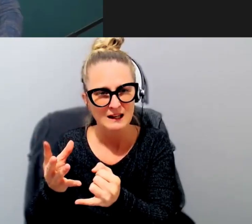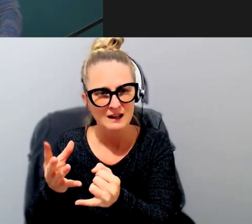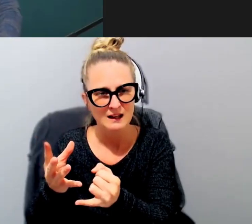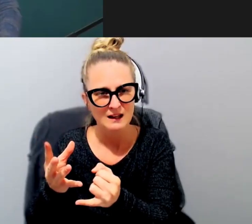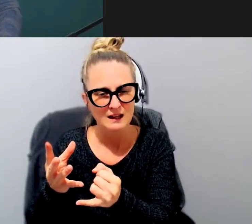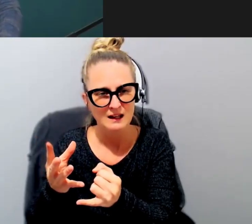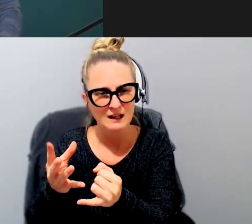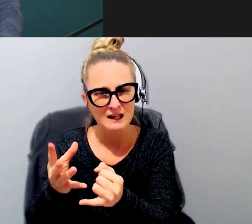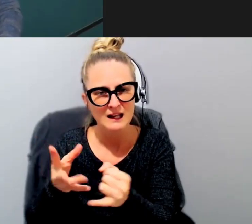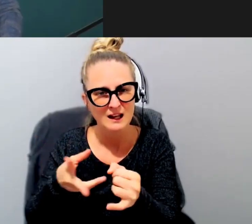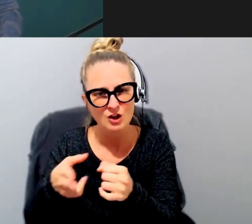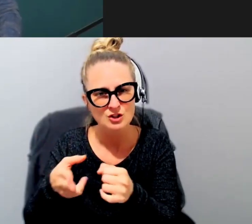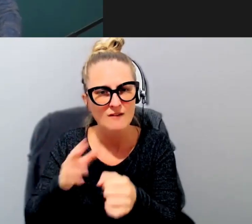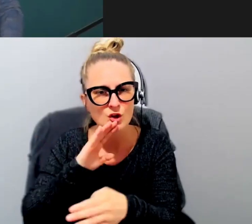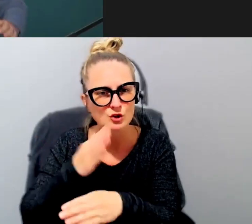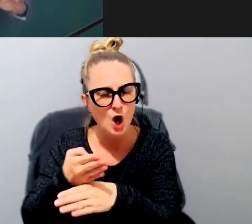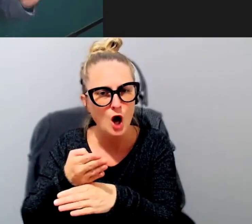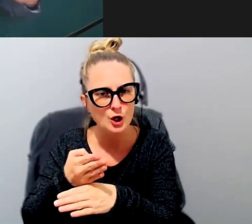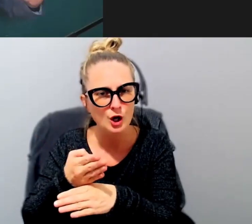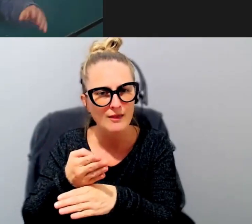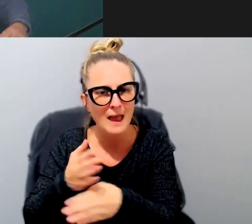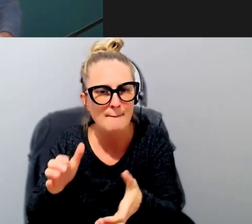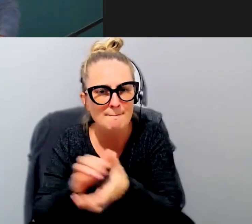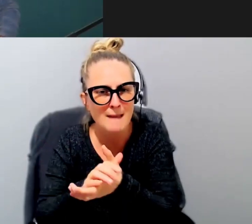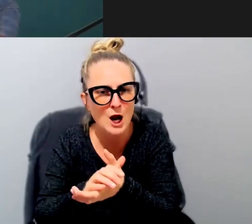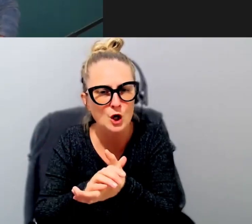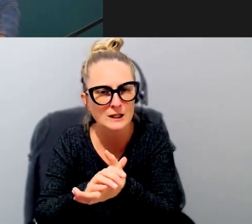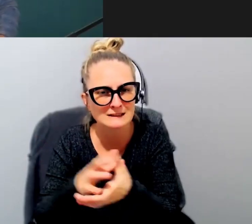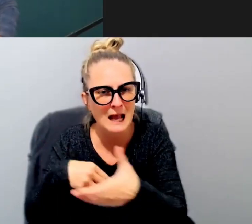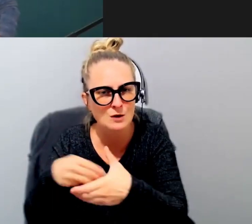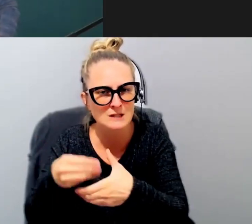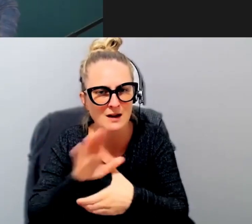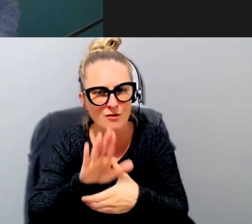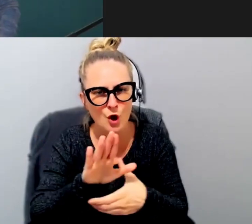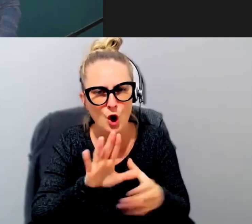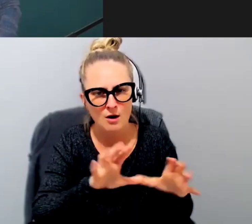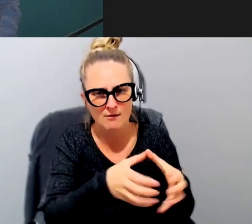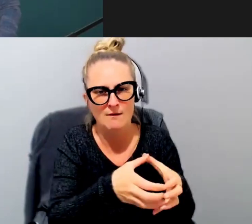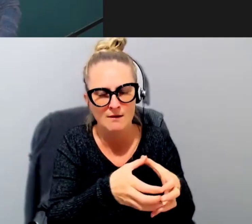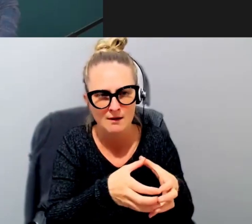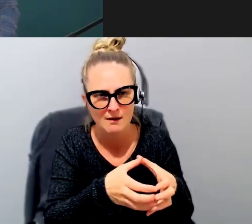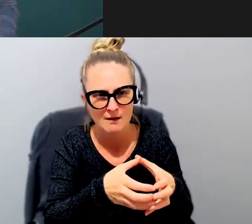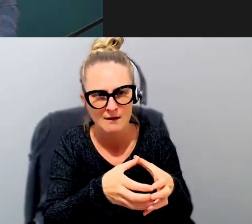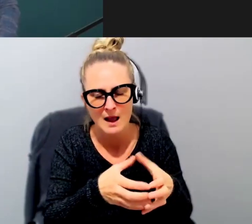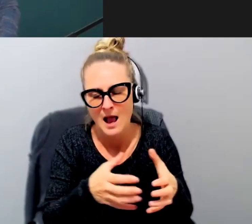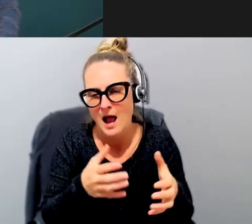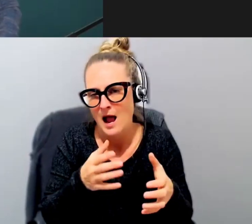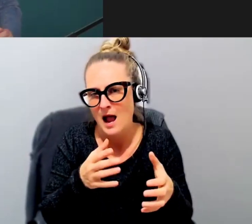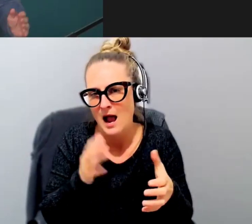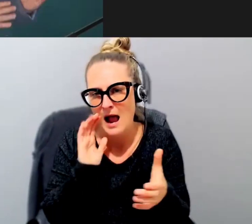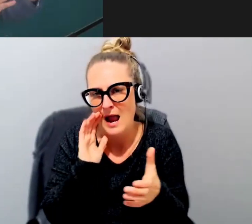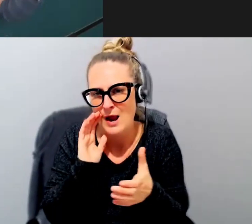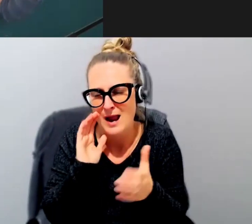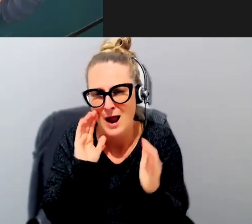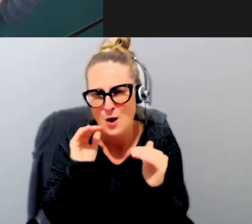was the lesson. So, and I hope I didn't ruin it for you, but it's 50 years old, so I'm sorry.